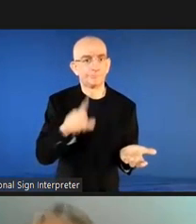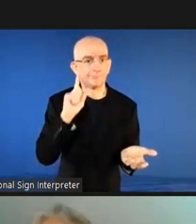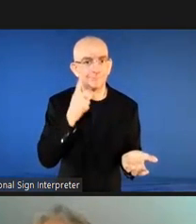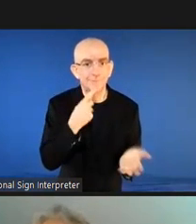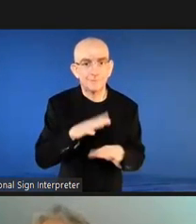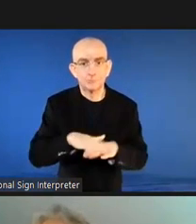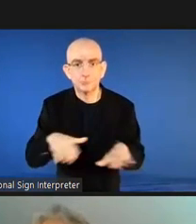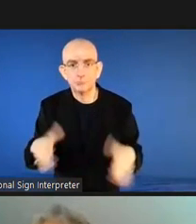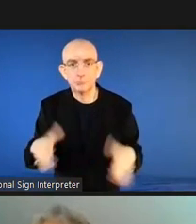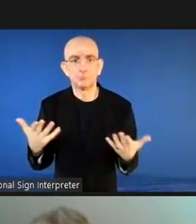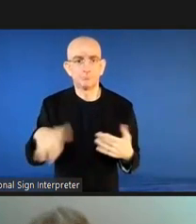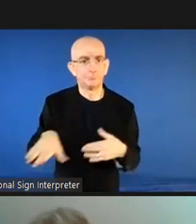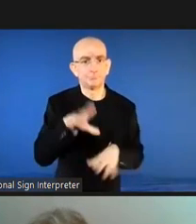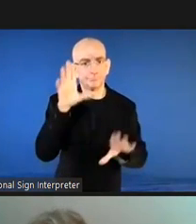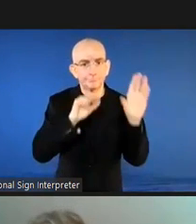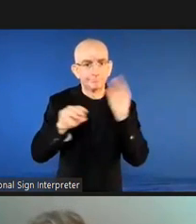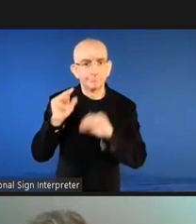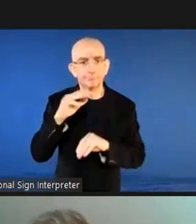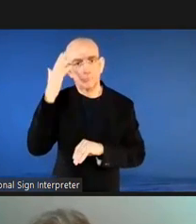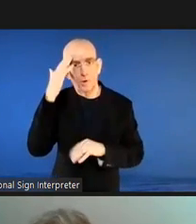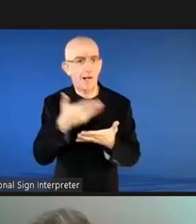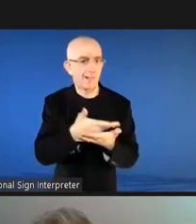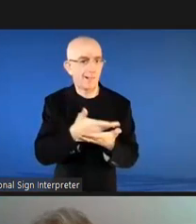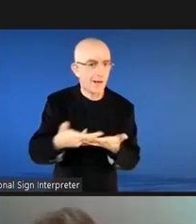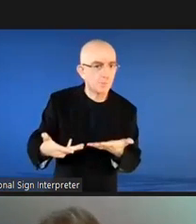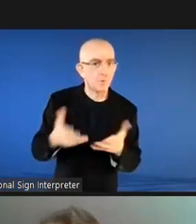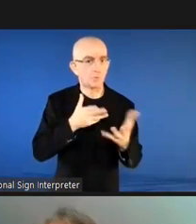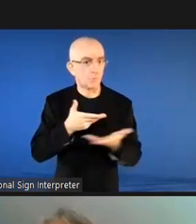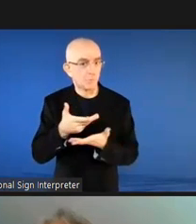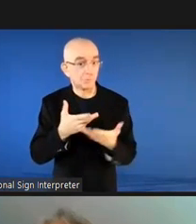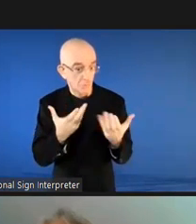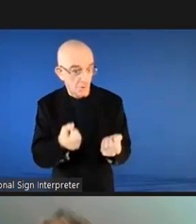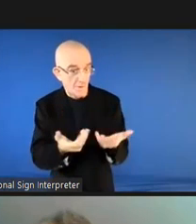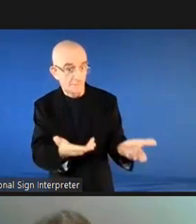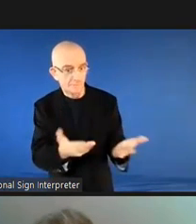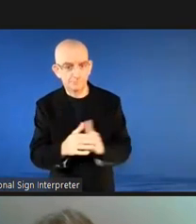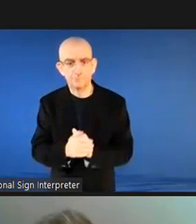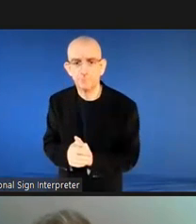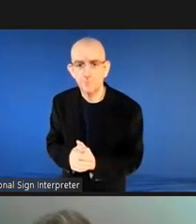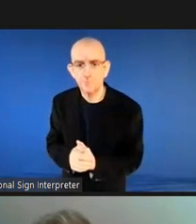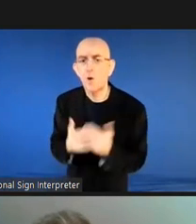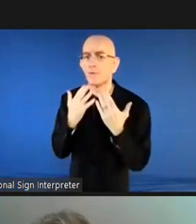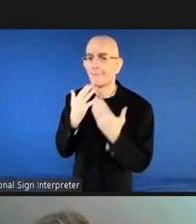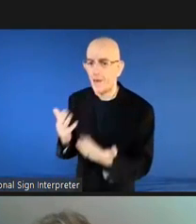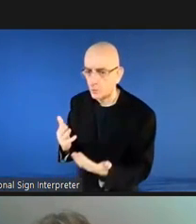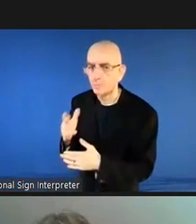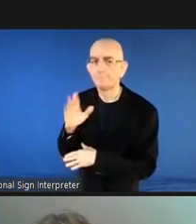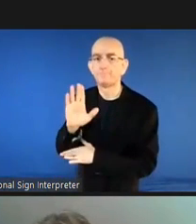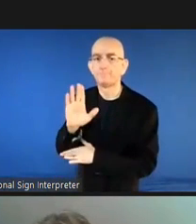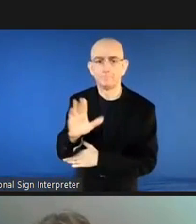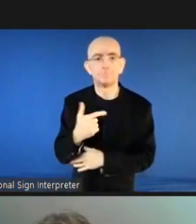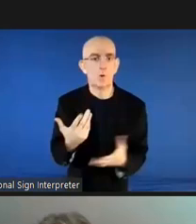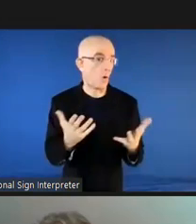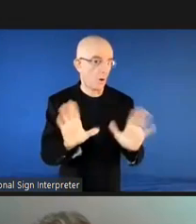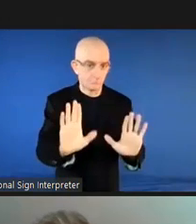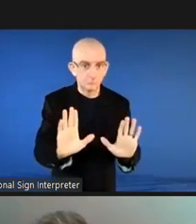Yeah, thank you, Nick. I mean, obviously, there is a lot of progress being made in technology on all